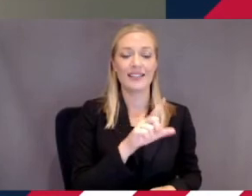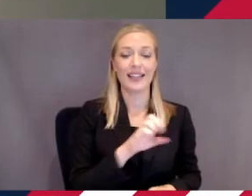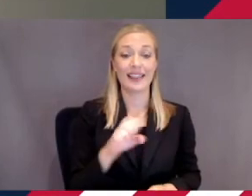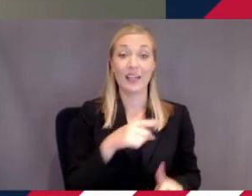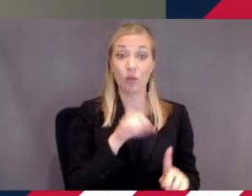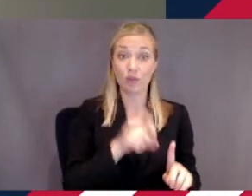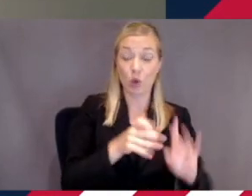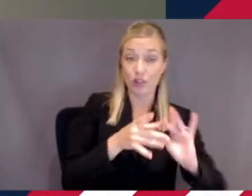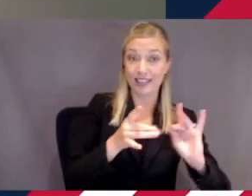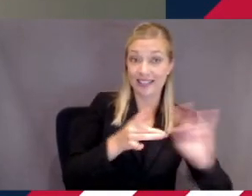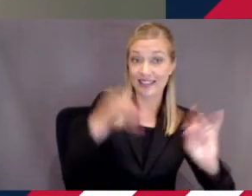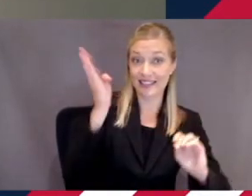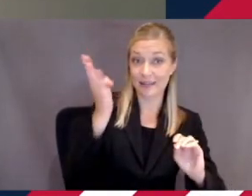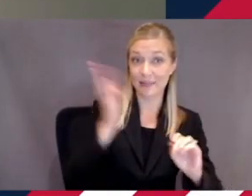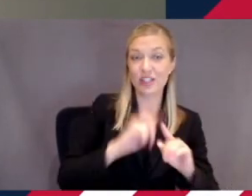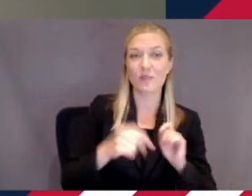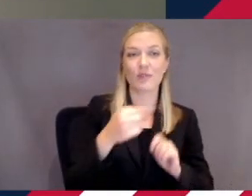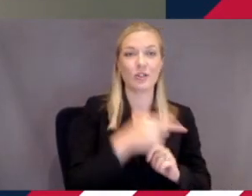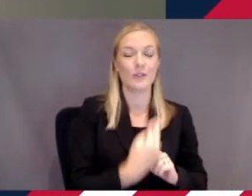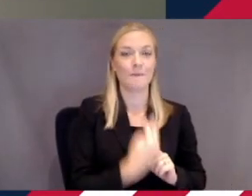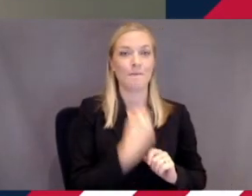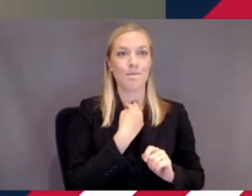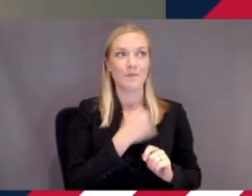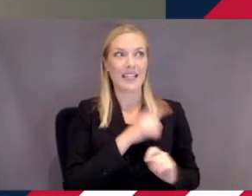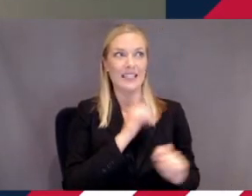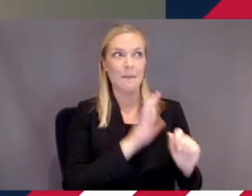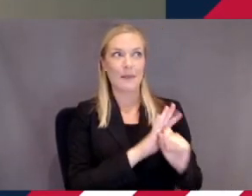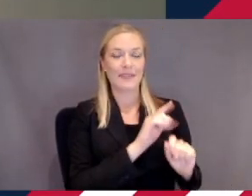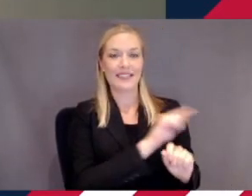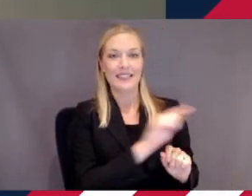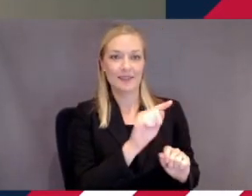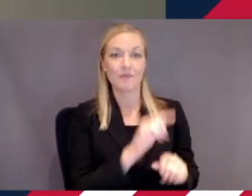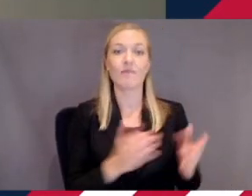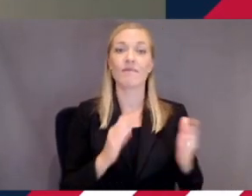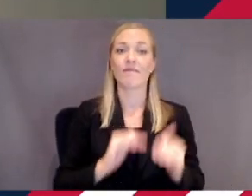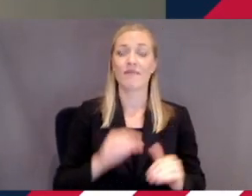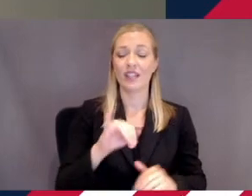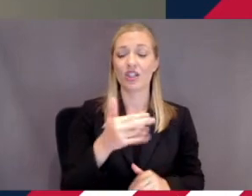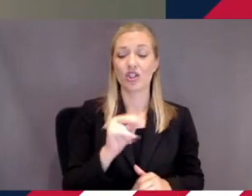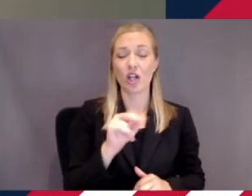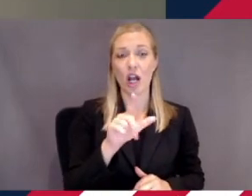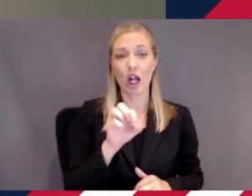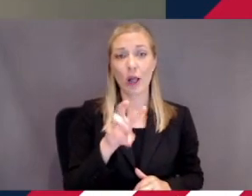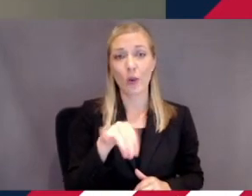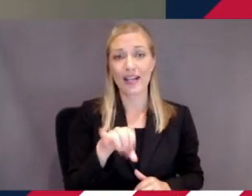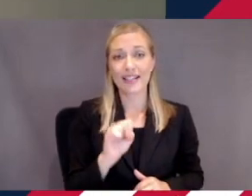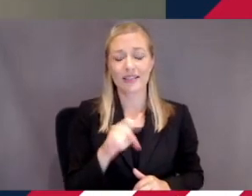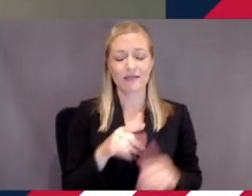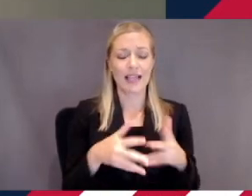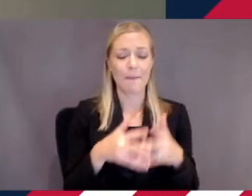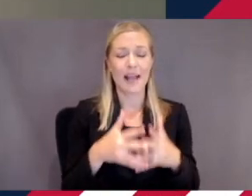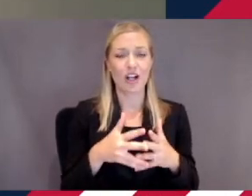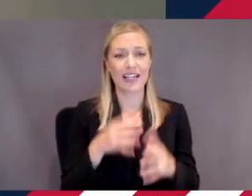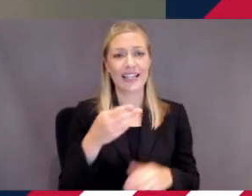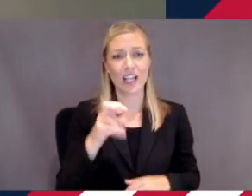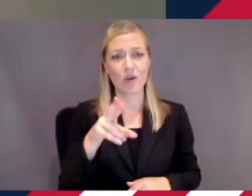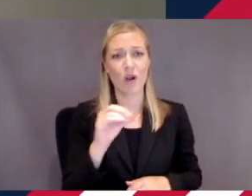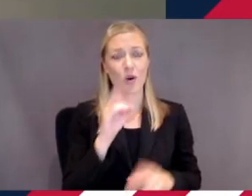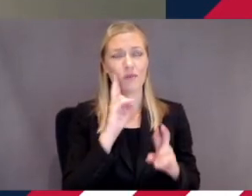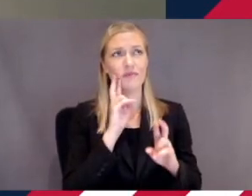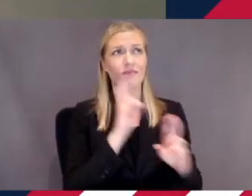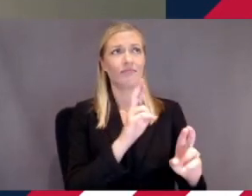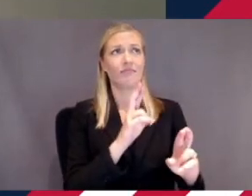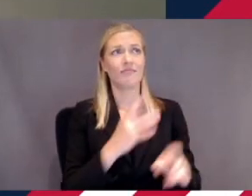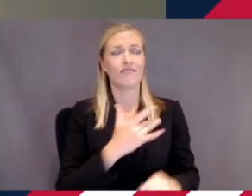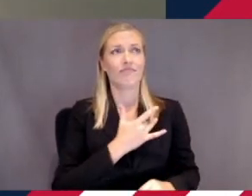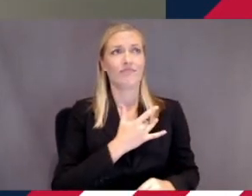services of John Lewis, an American hero. The resolution reflects and praises the